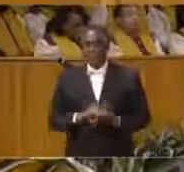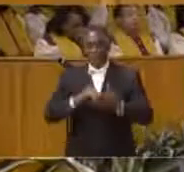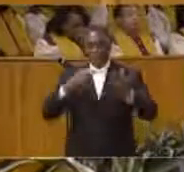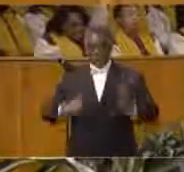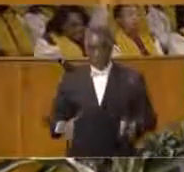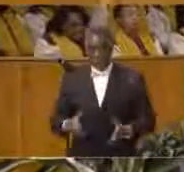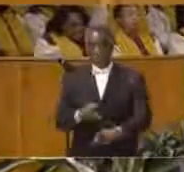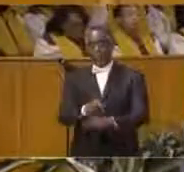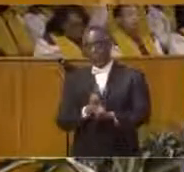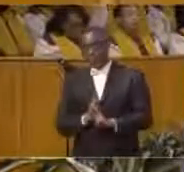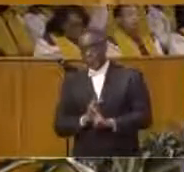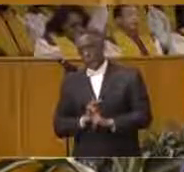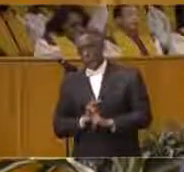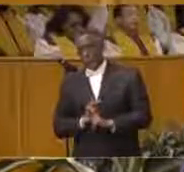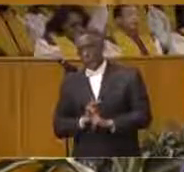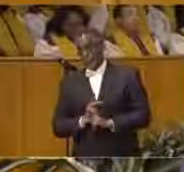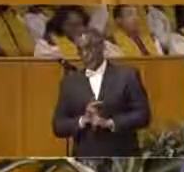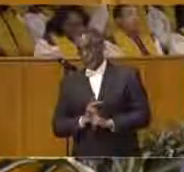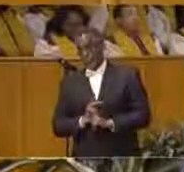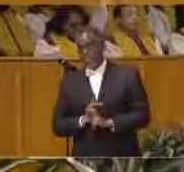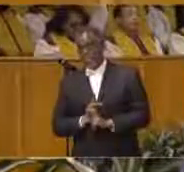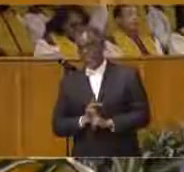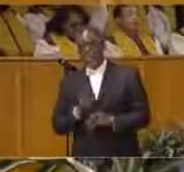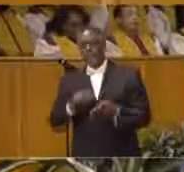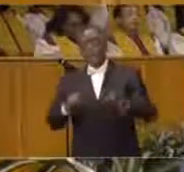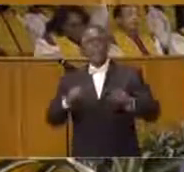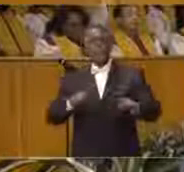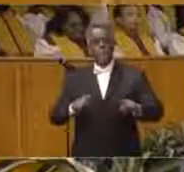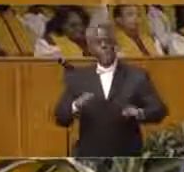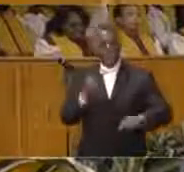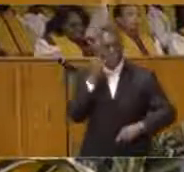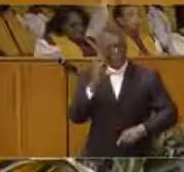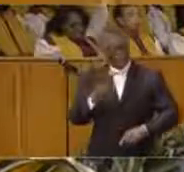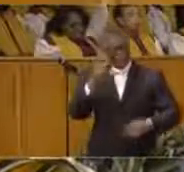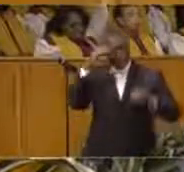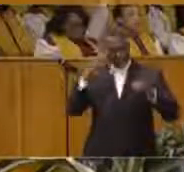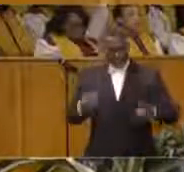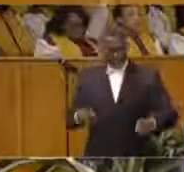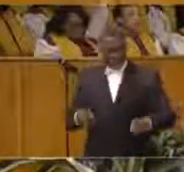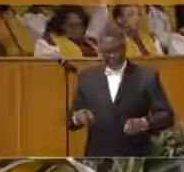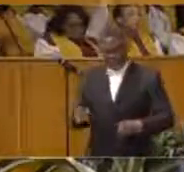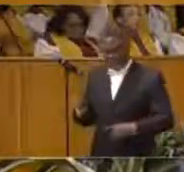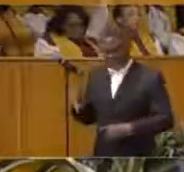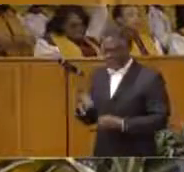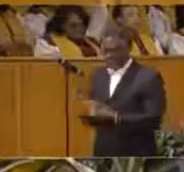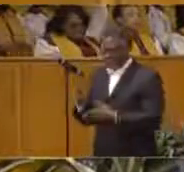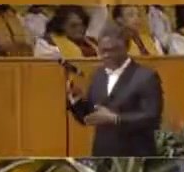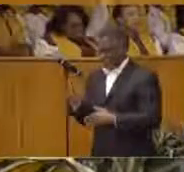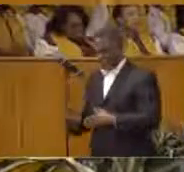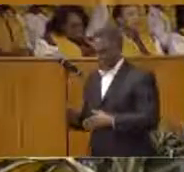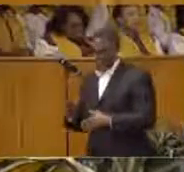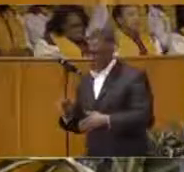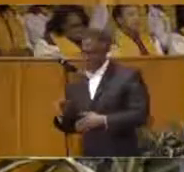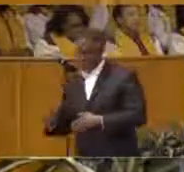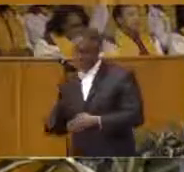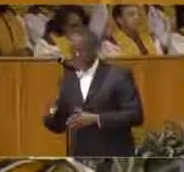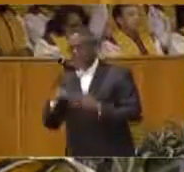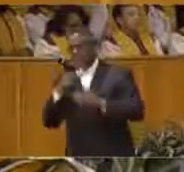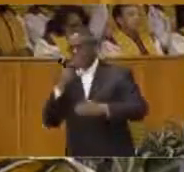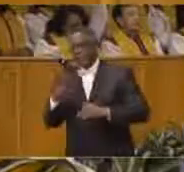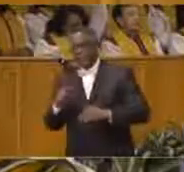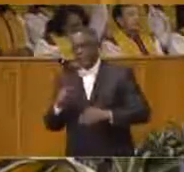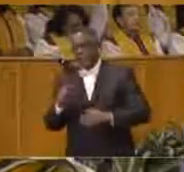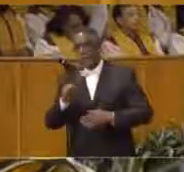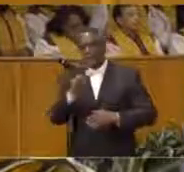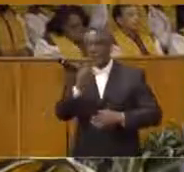Student loans. And what will happen is if you decide to tithe off of net, although good, what you're saying is the